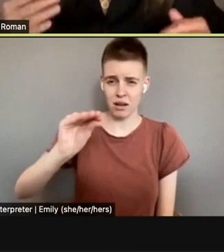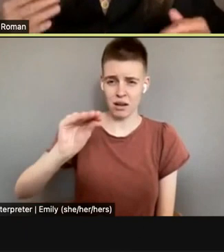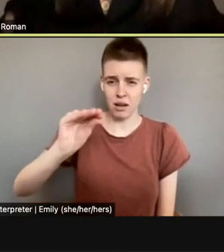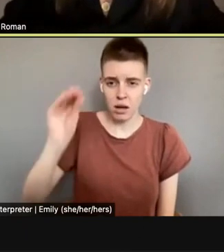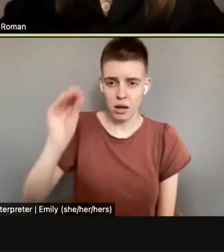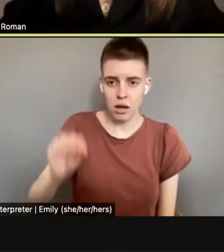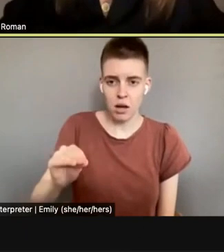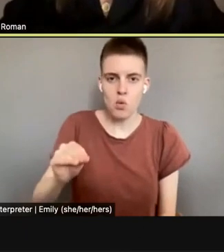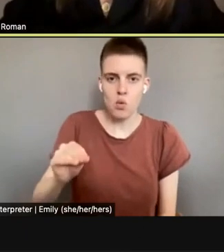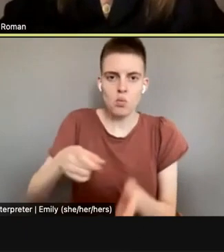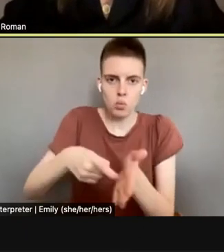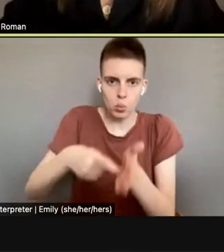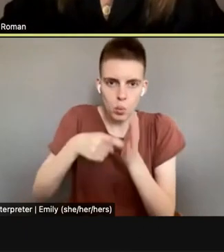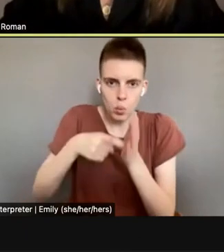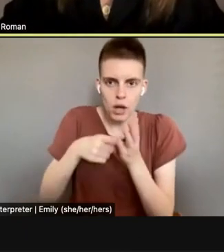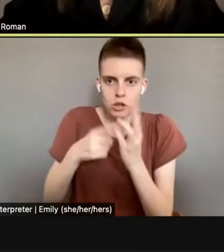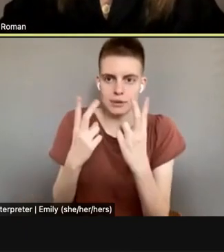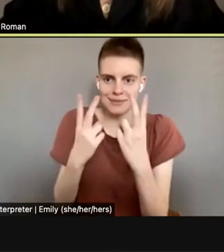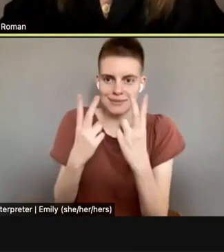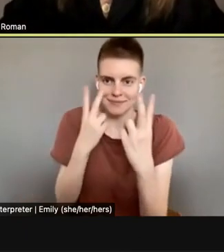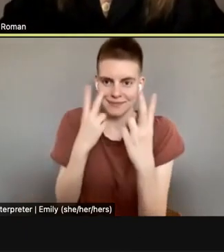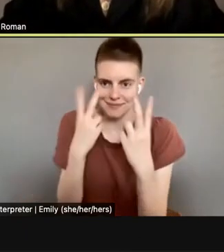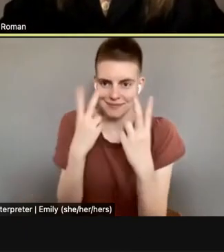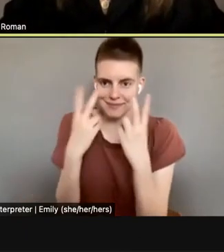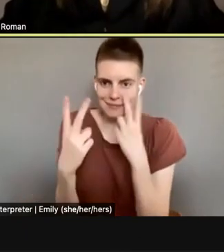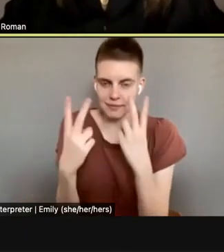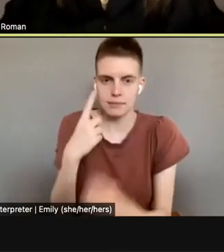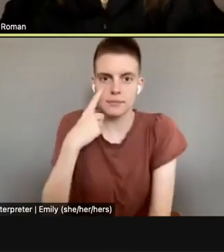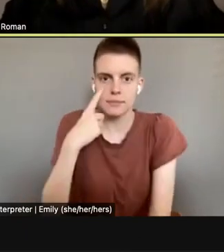55% has to be seen.